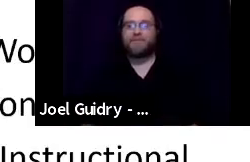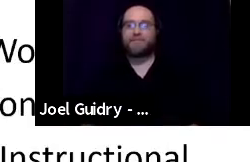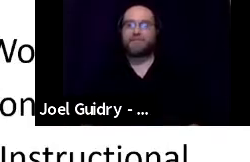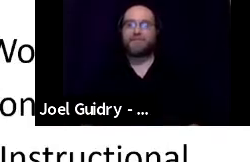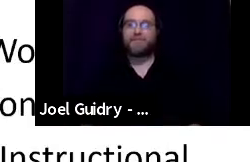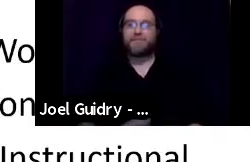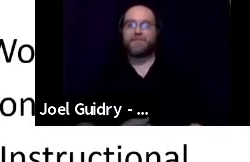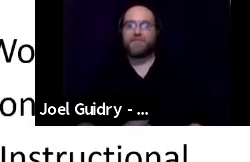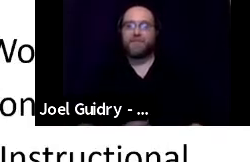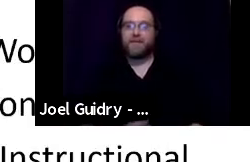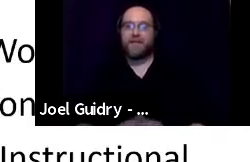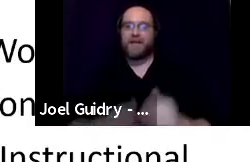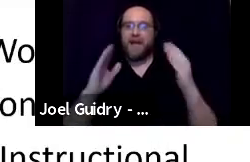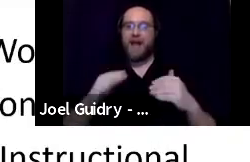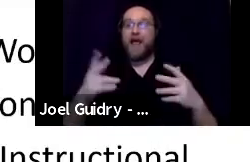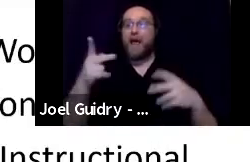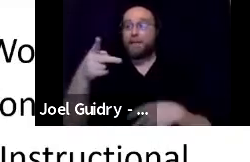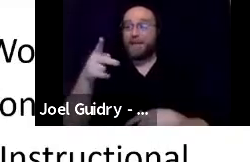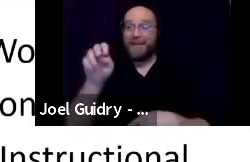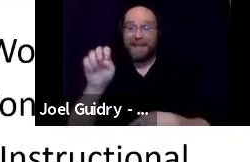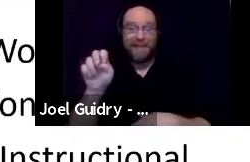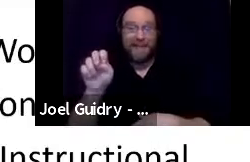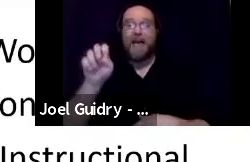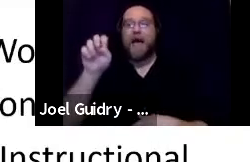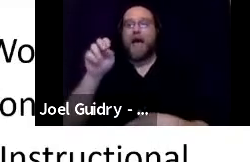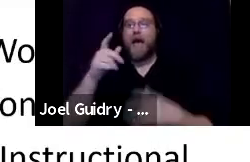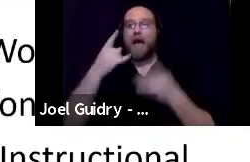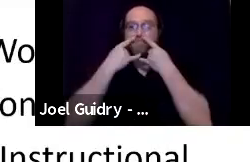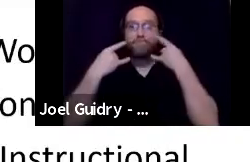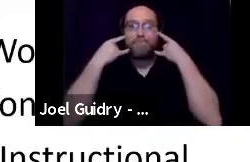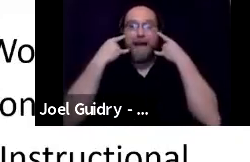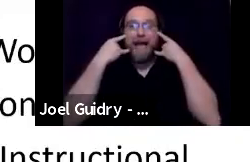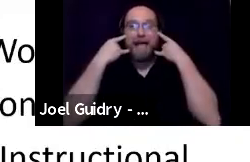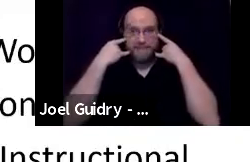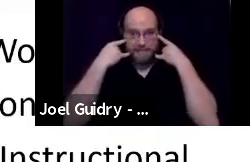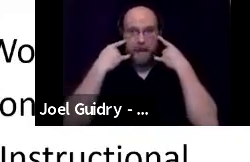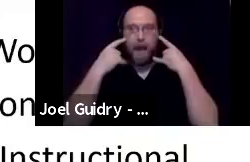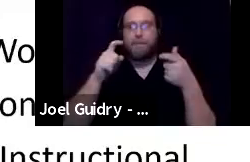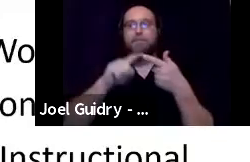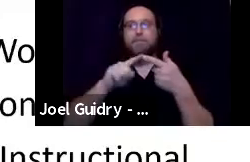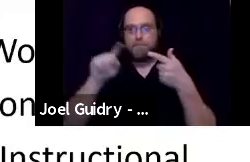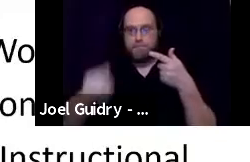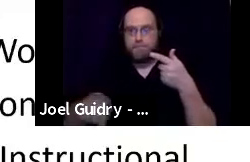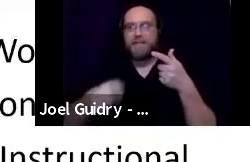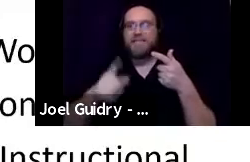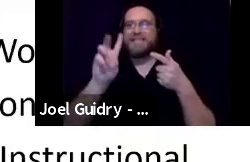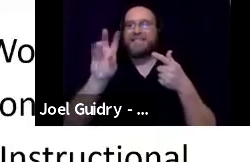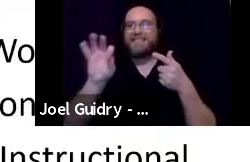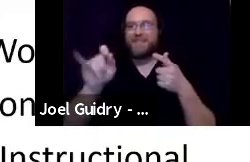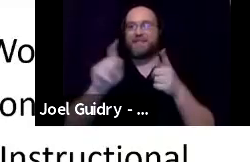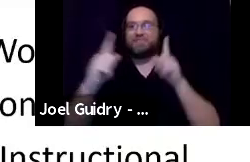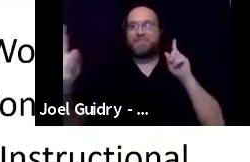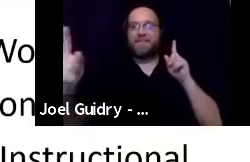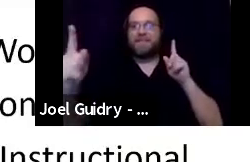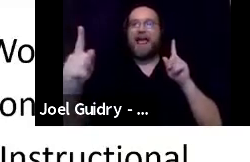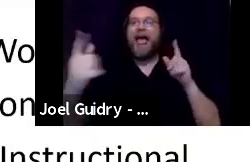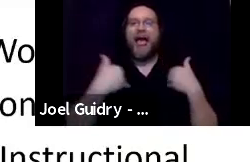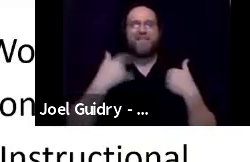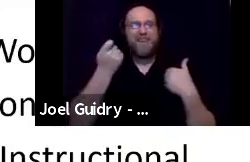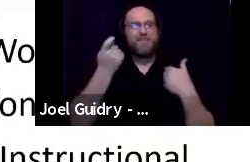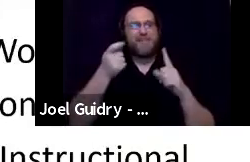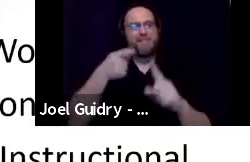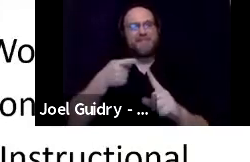be maintain the 6-foot distance, and has a little bit of specific advice when you're outside.